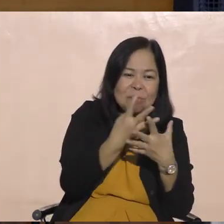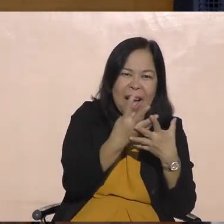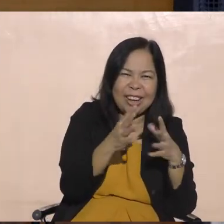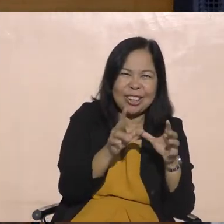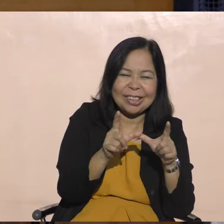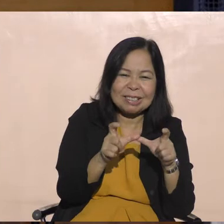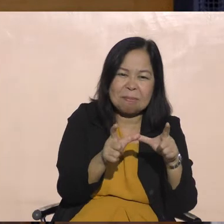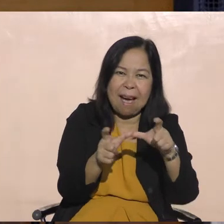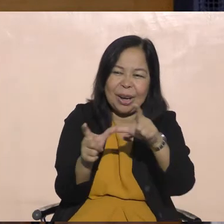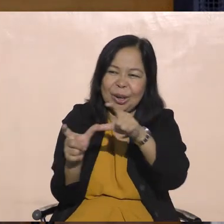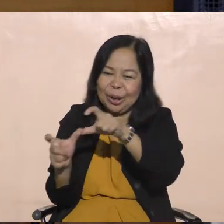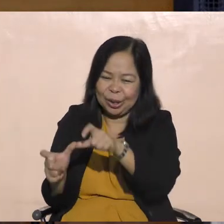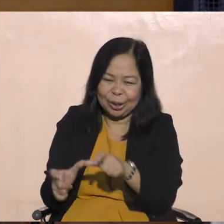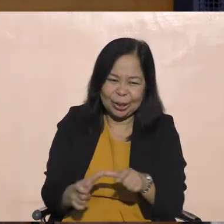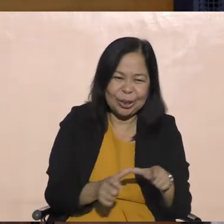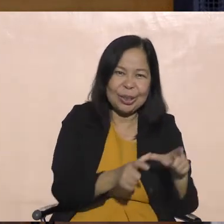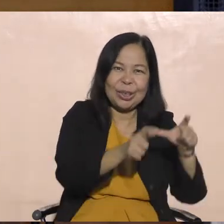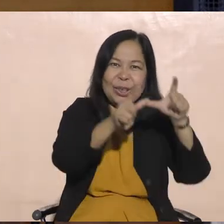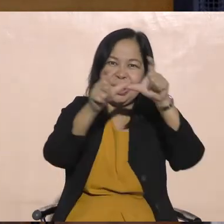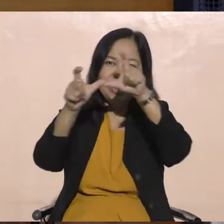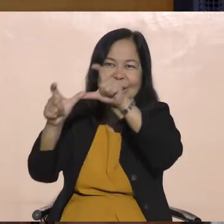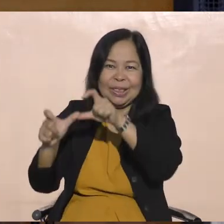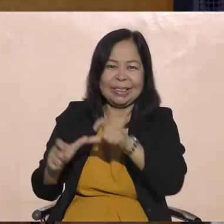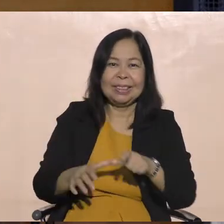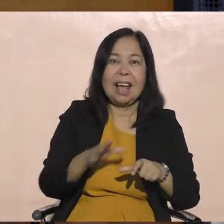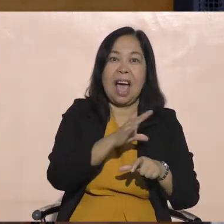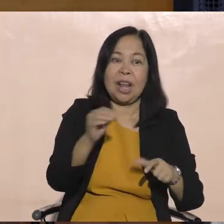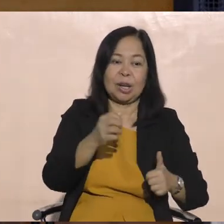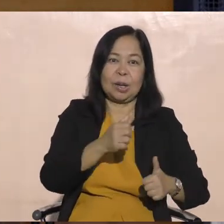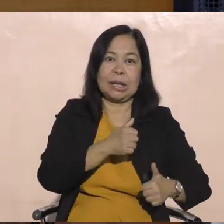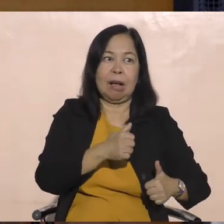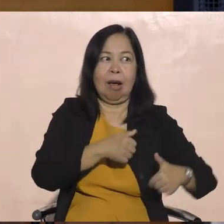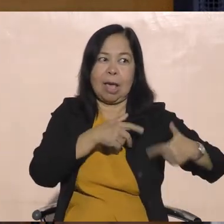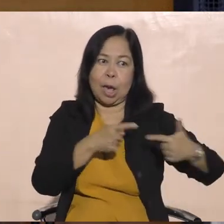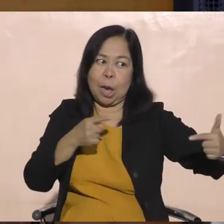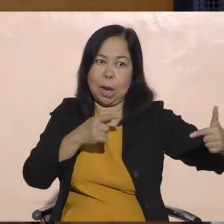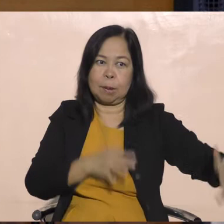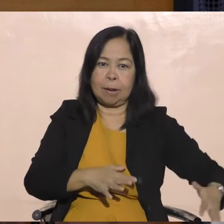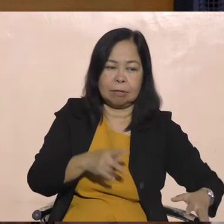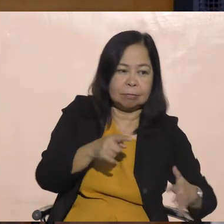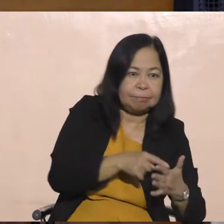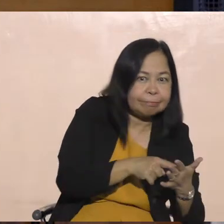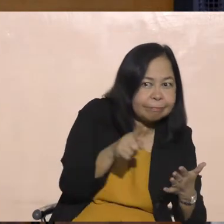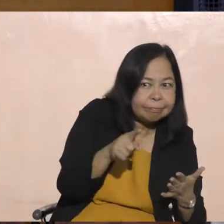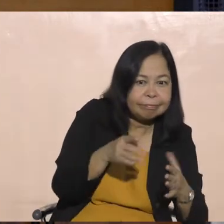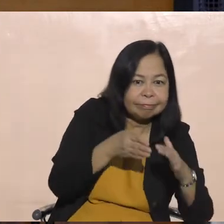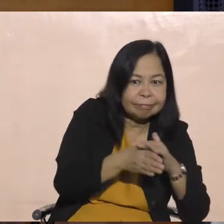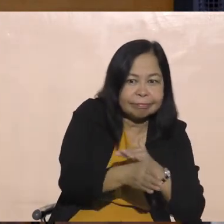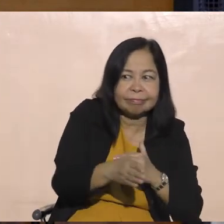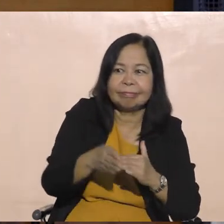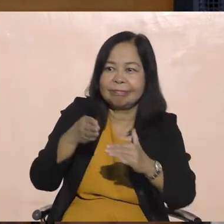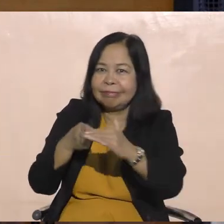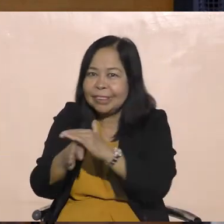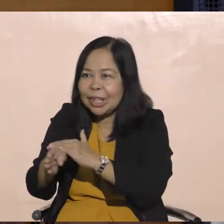the darkness of his hideout and could see them searching one cave after another. As they came to him, he got ready to make